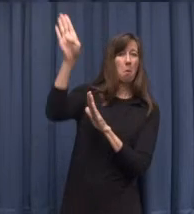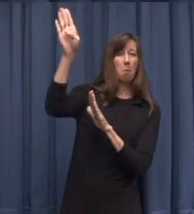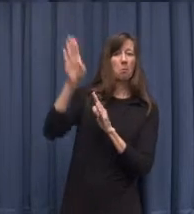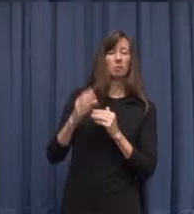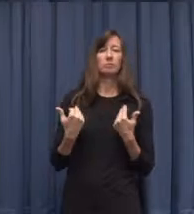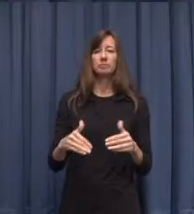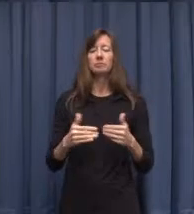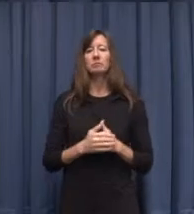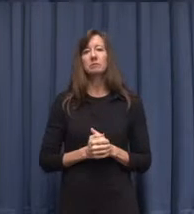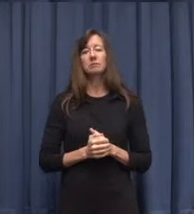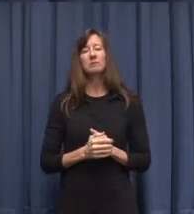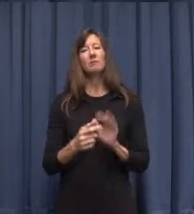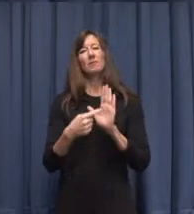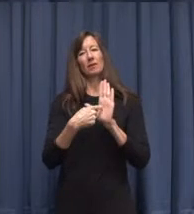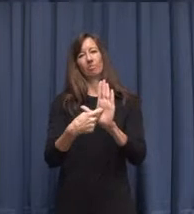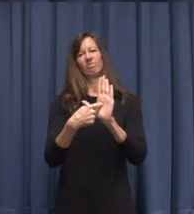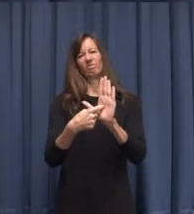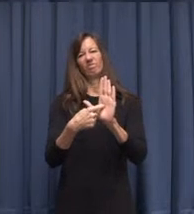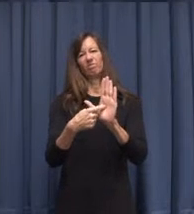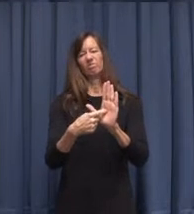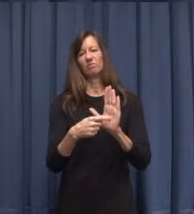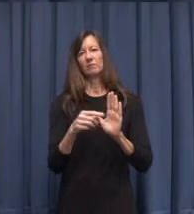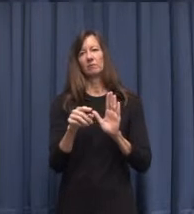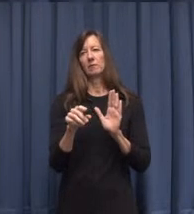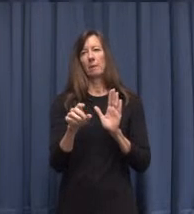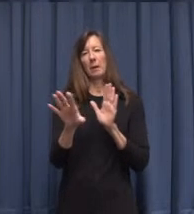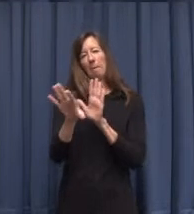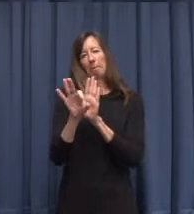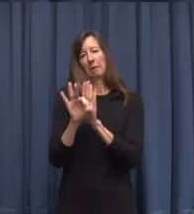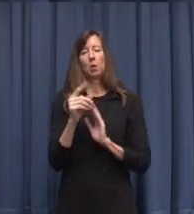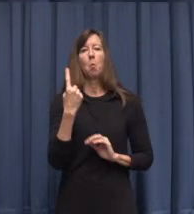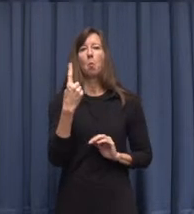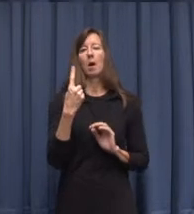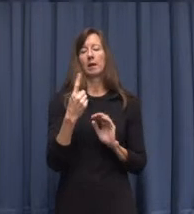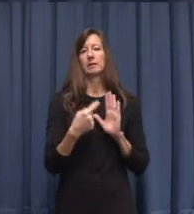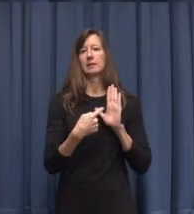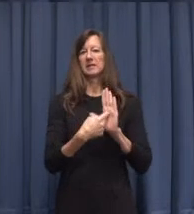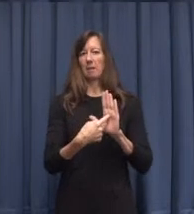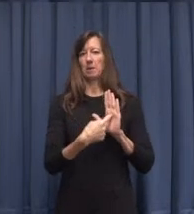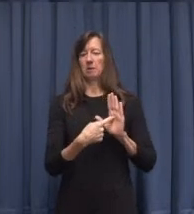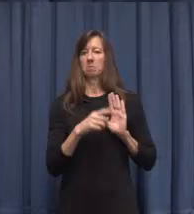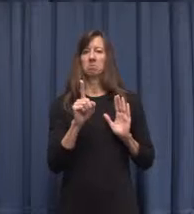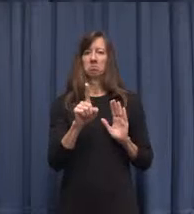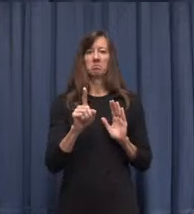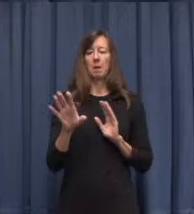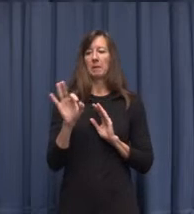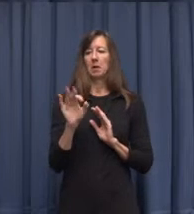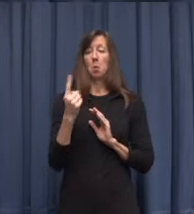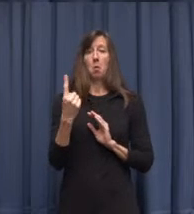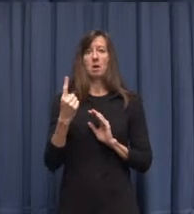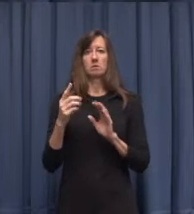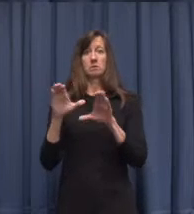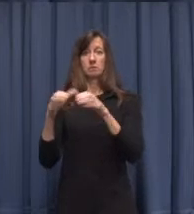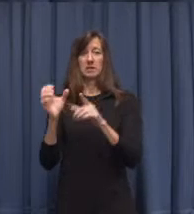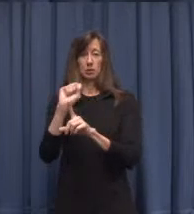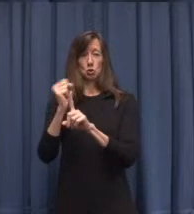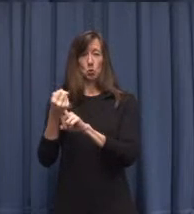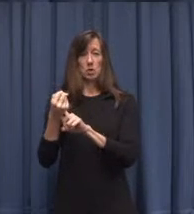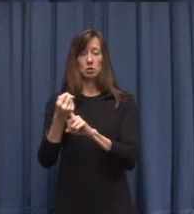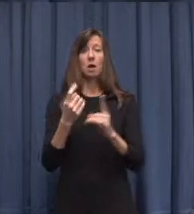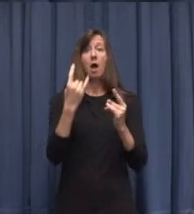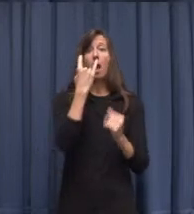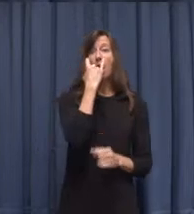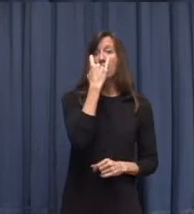to illustrate how this works, I'm going to just choose one incident where there was a Halloween get-together of